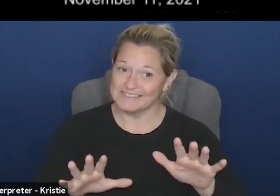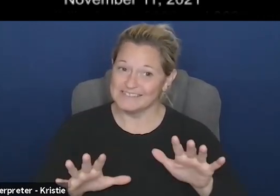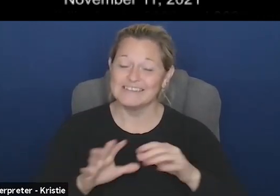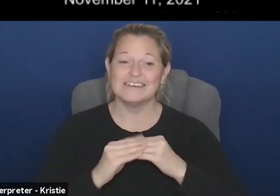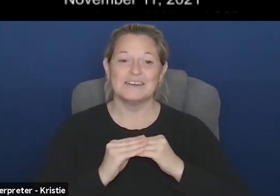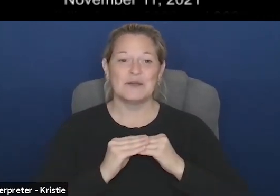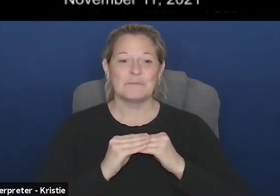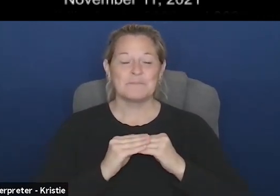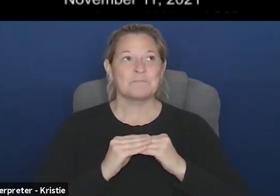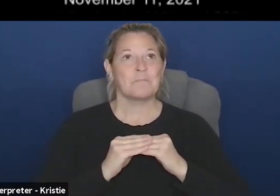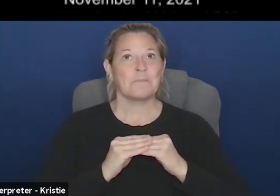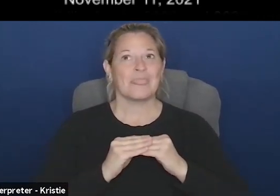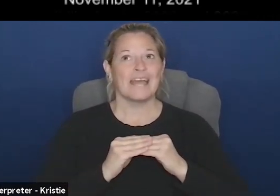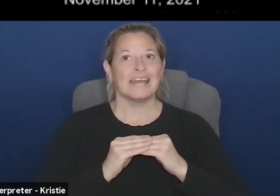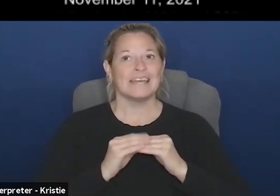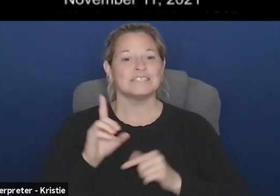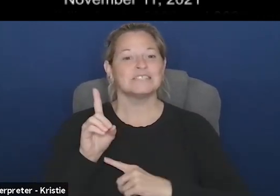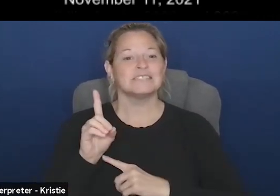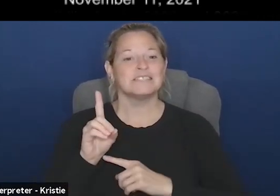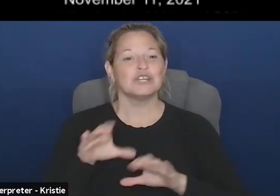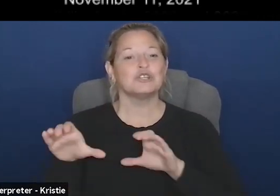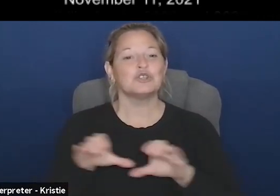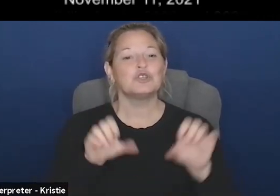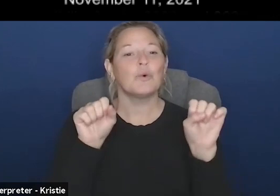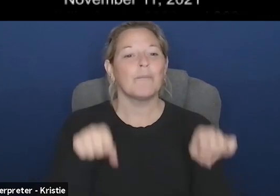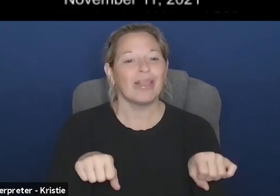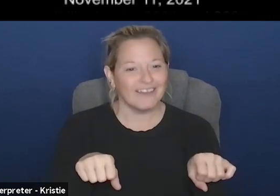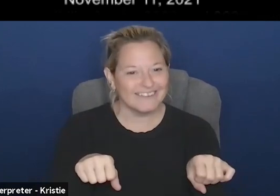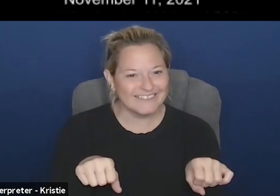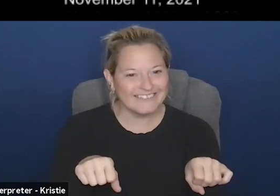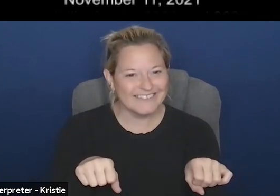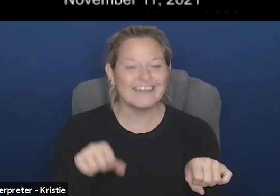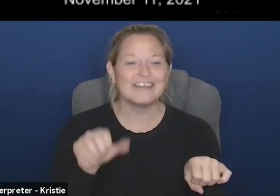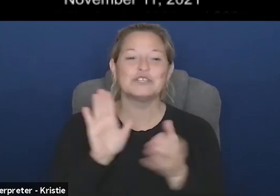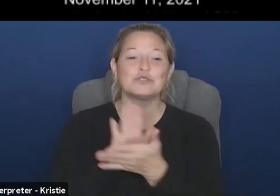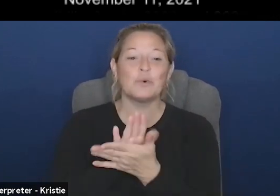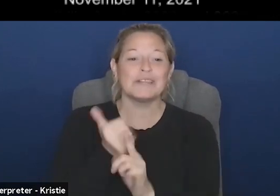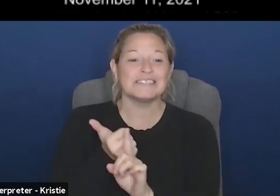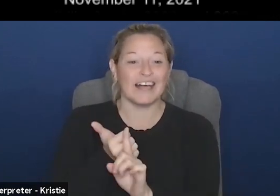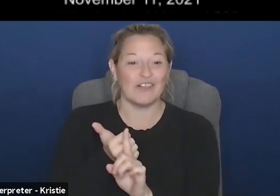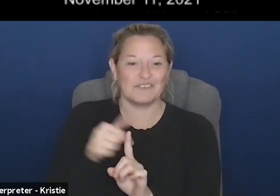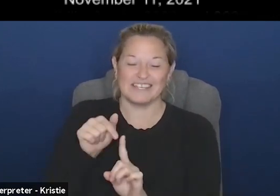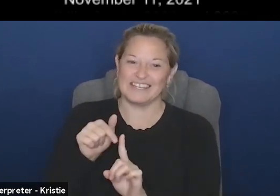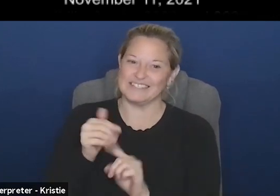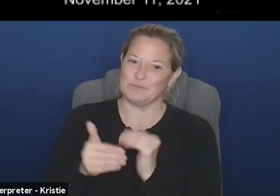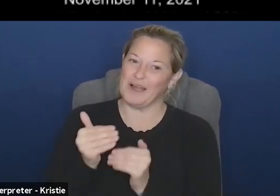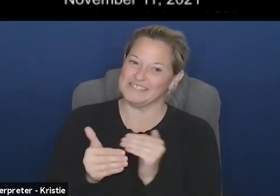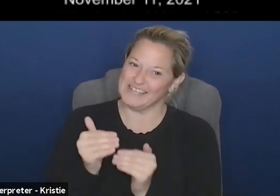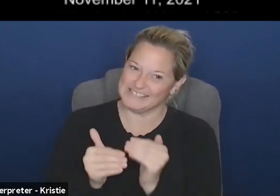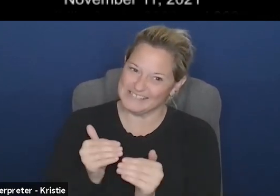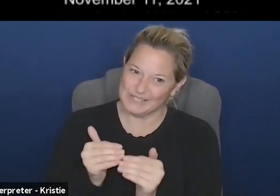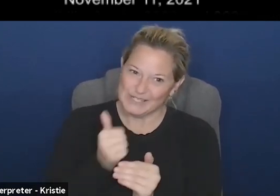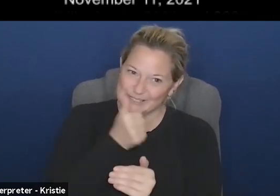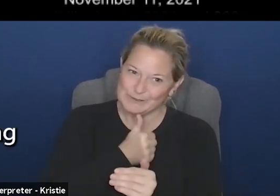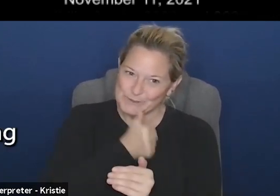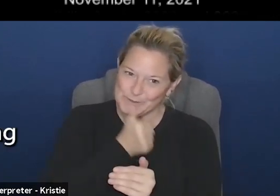it is doable. School is a process, and a lot of the time, to me, it felt like I